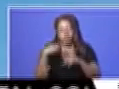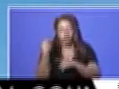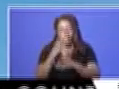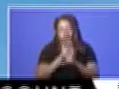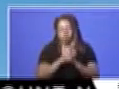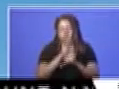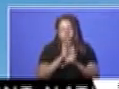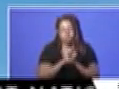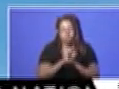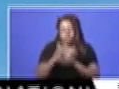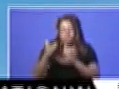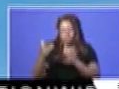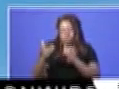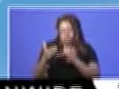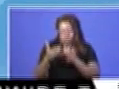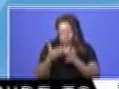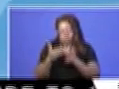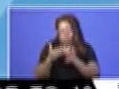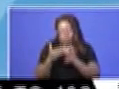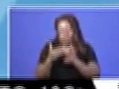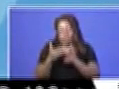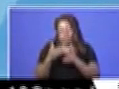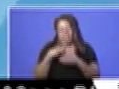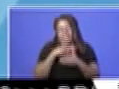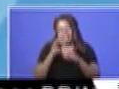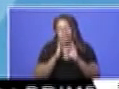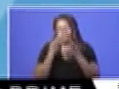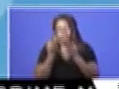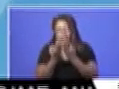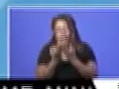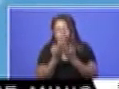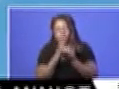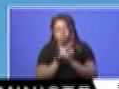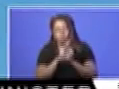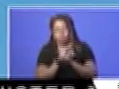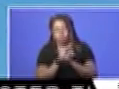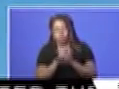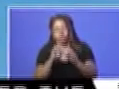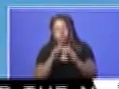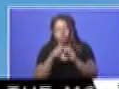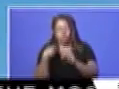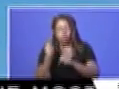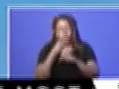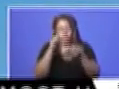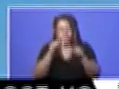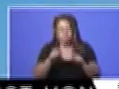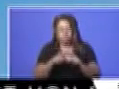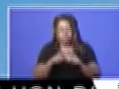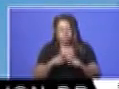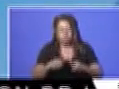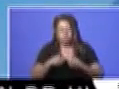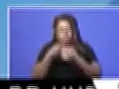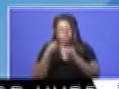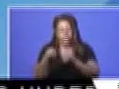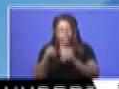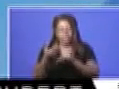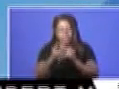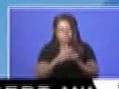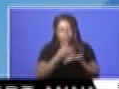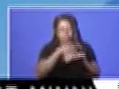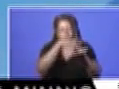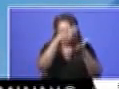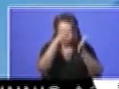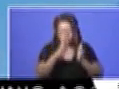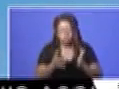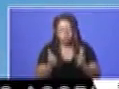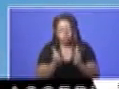school is a very close-knit school, it's like a family. And so we were able to supply some of our upper students